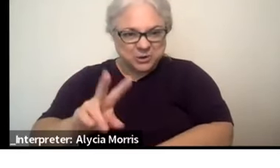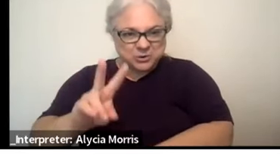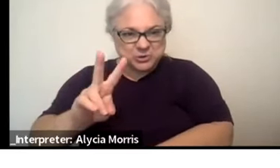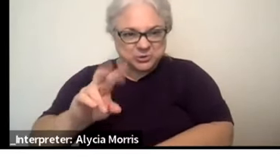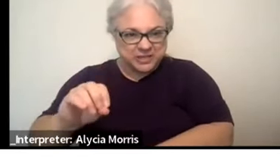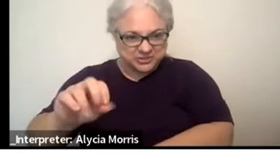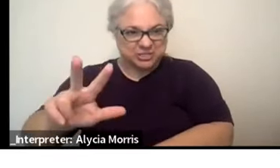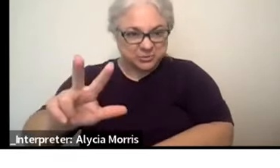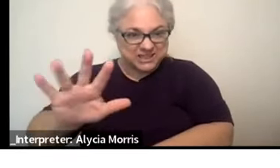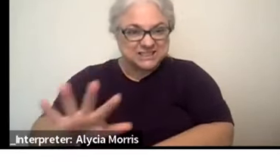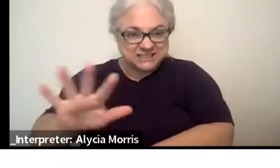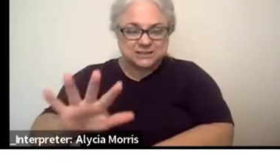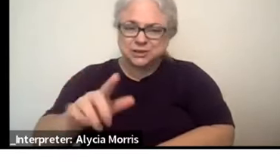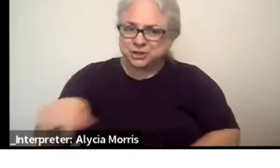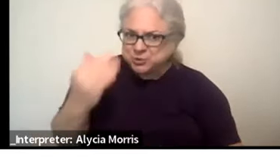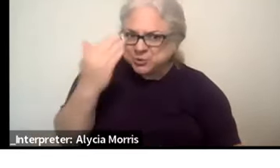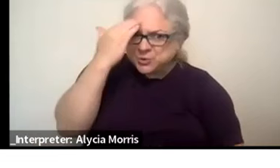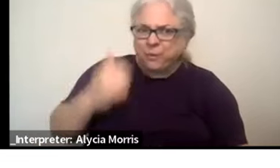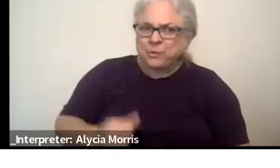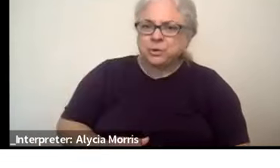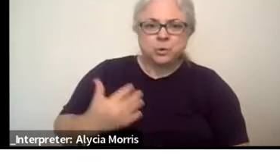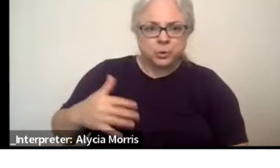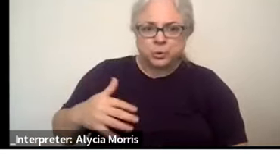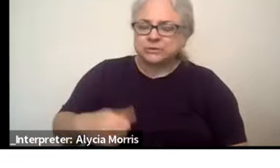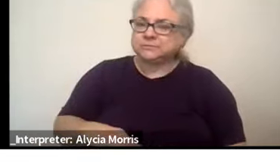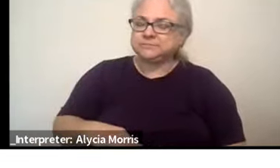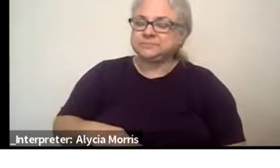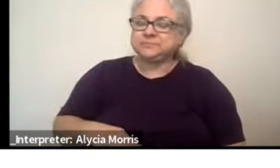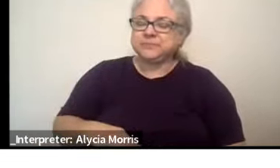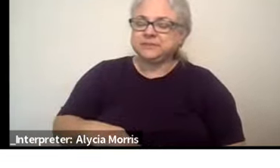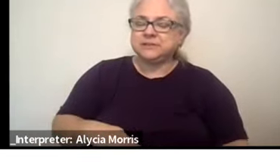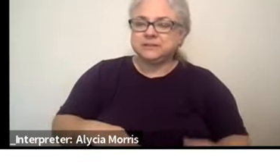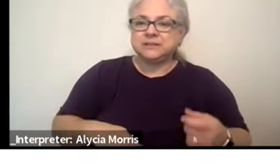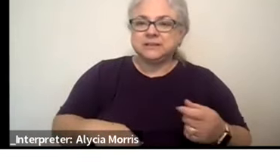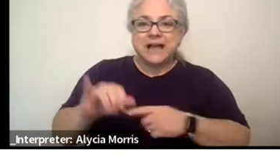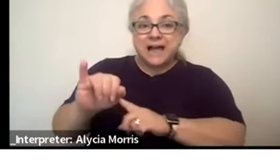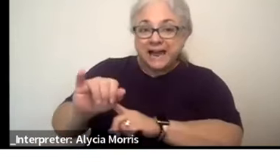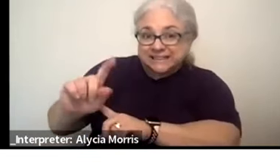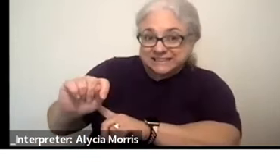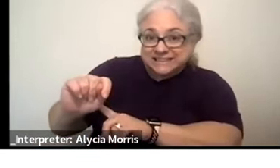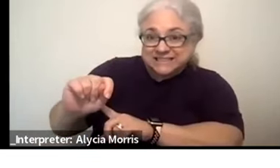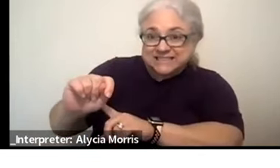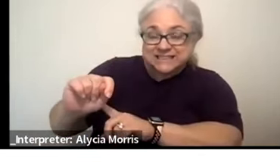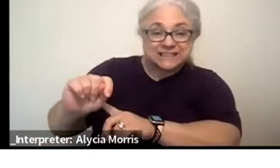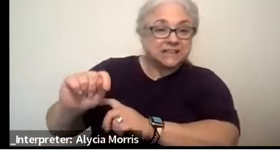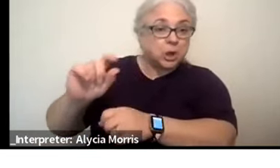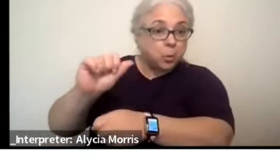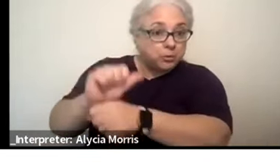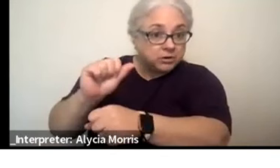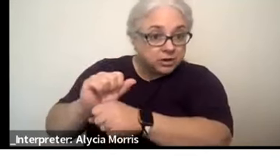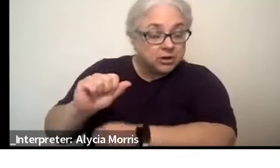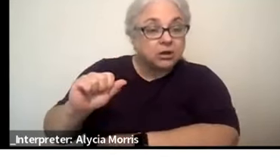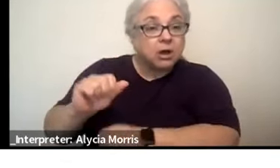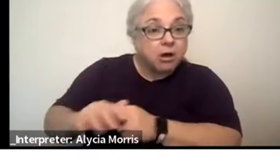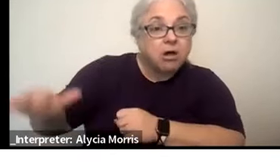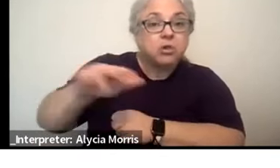are aware that there was a big cutback in terms of IT employment across the